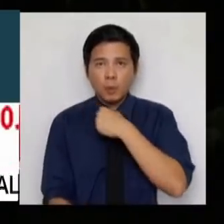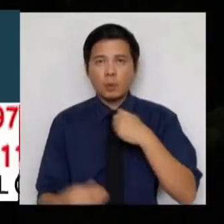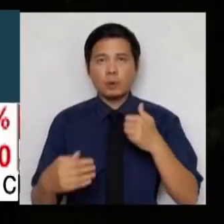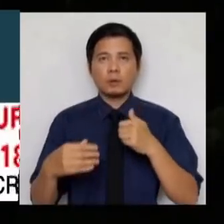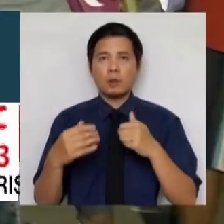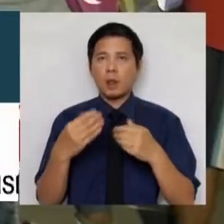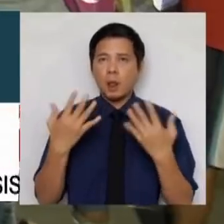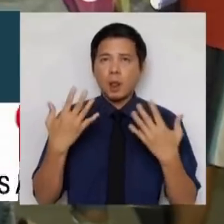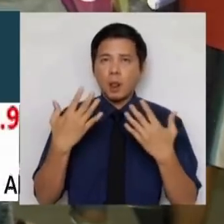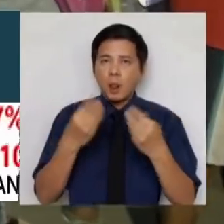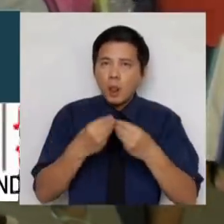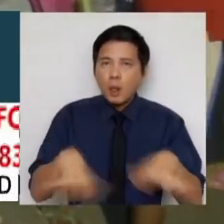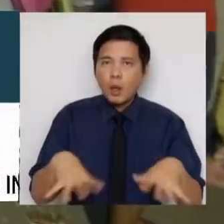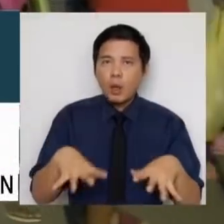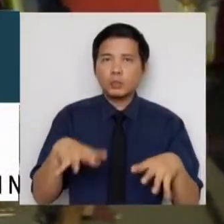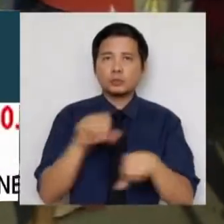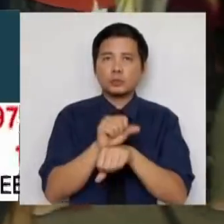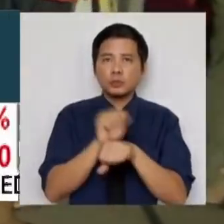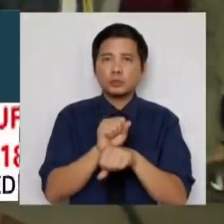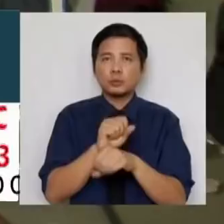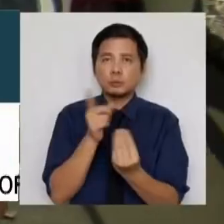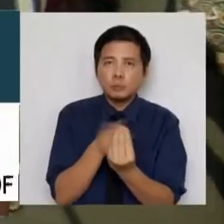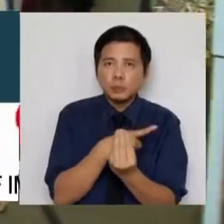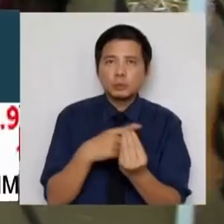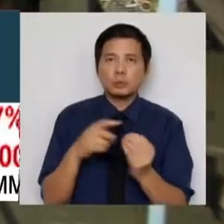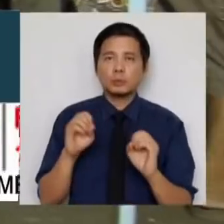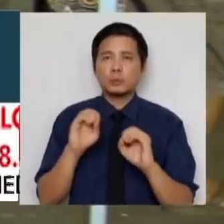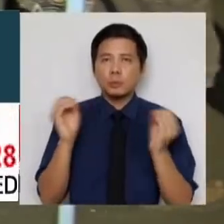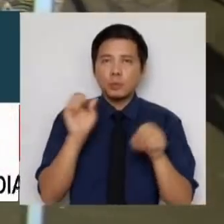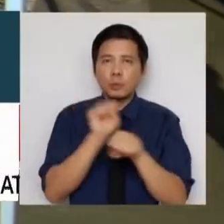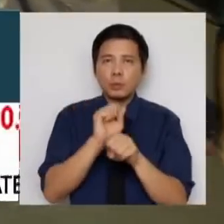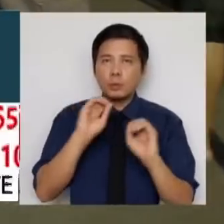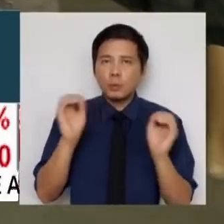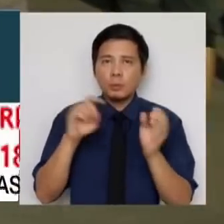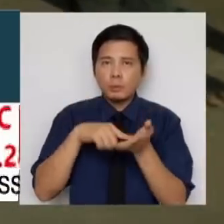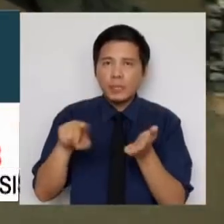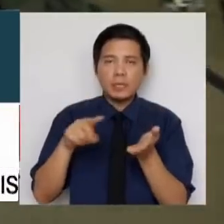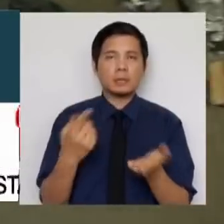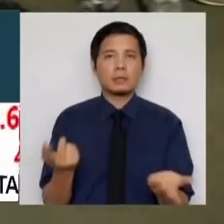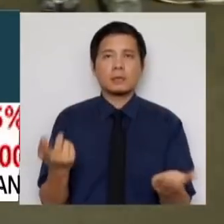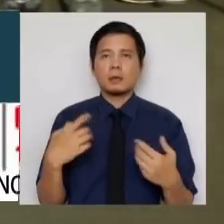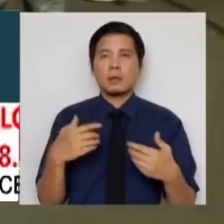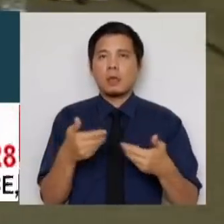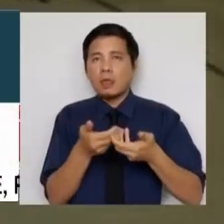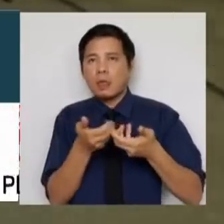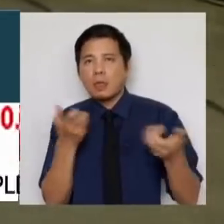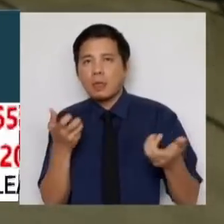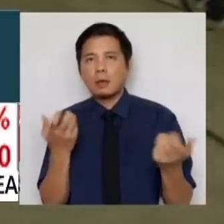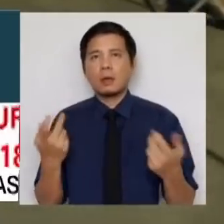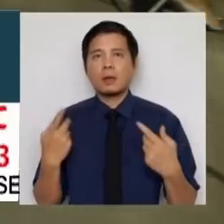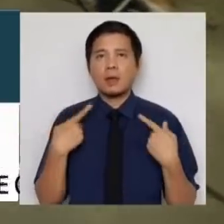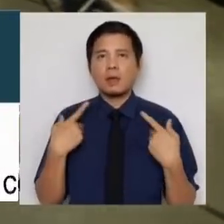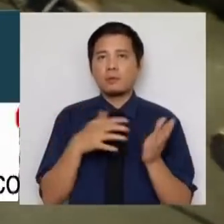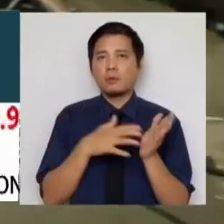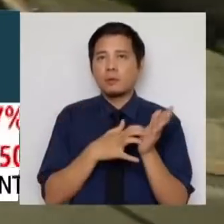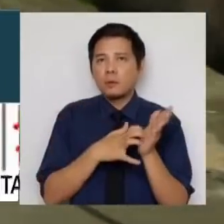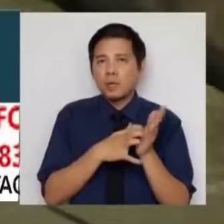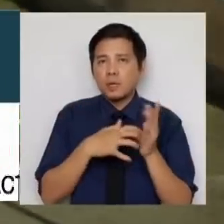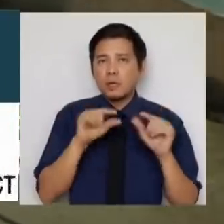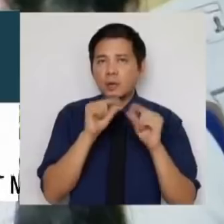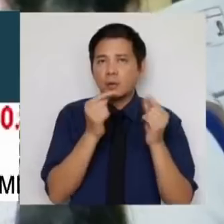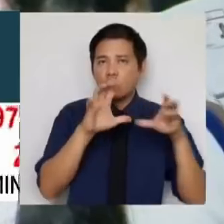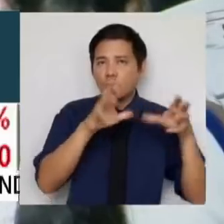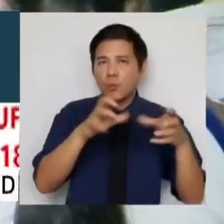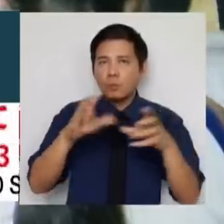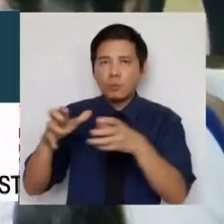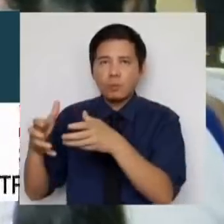no work, no pay, people who were fired and have finished their separation pay, people who come from vulnerable sectors. Based on